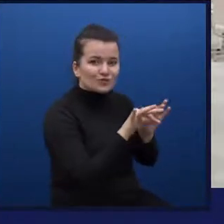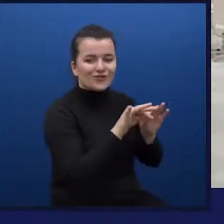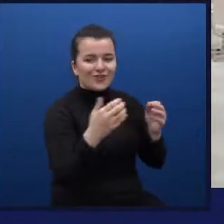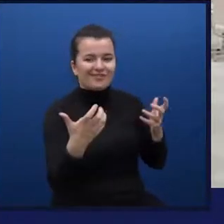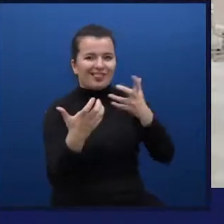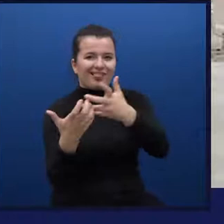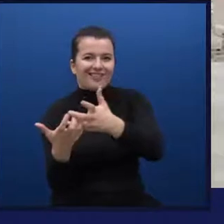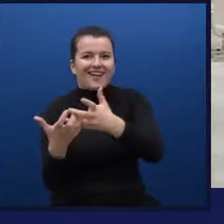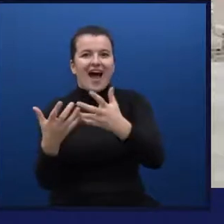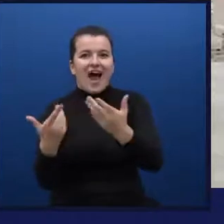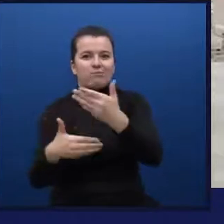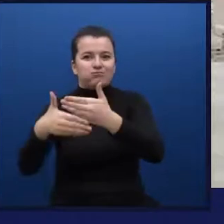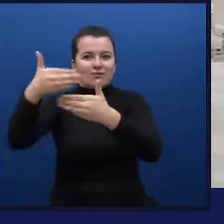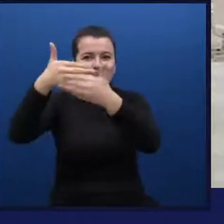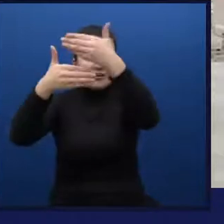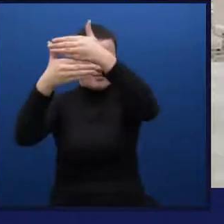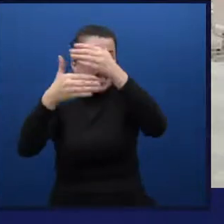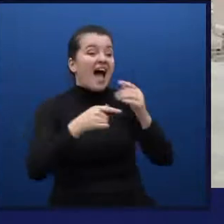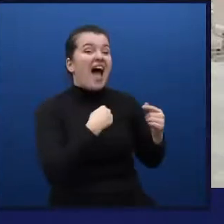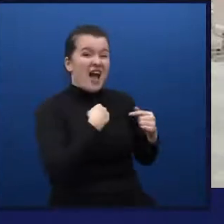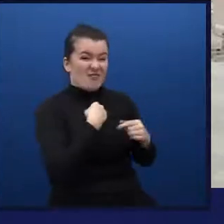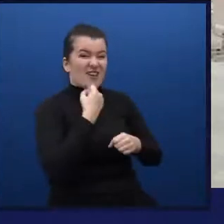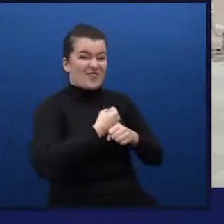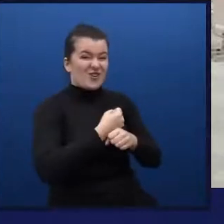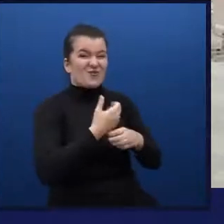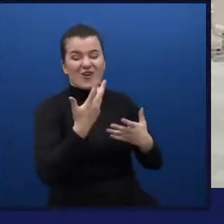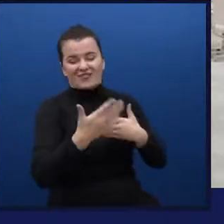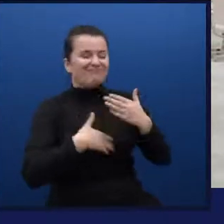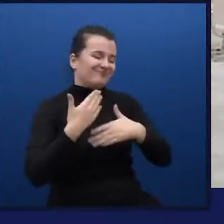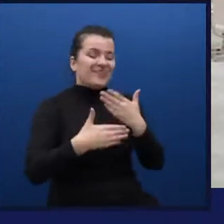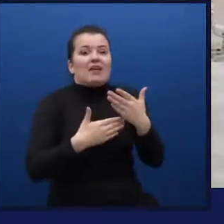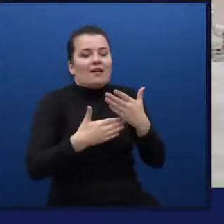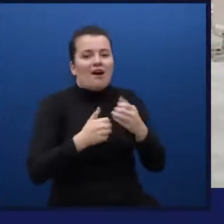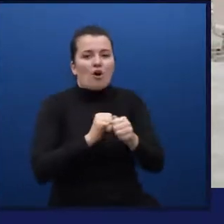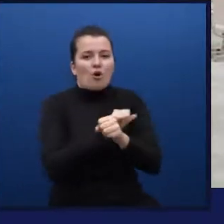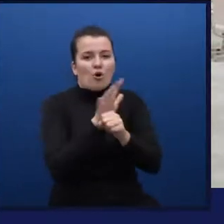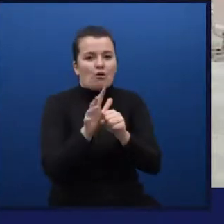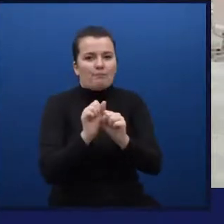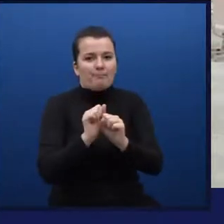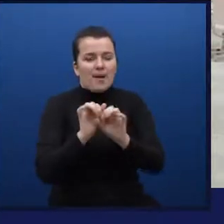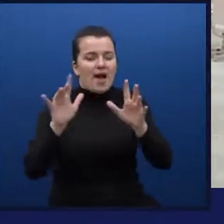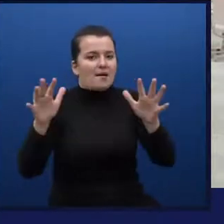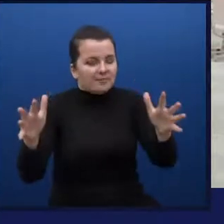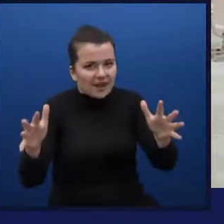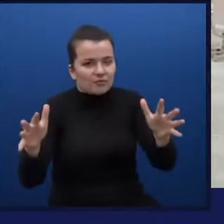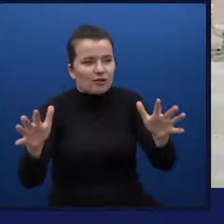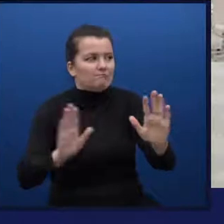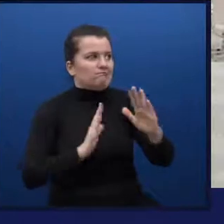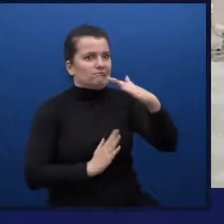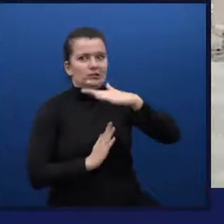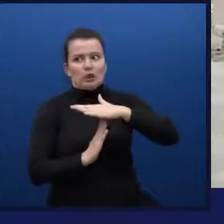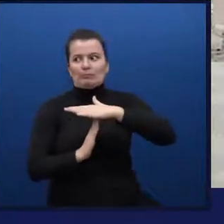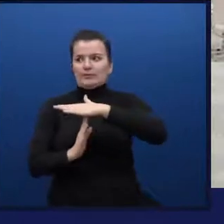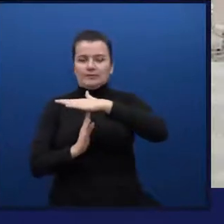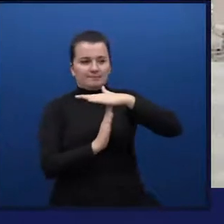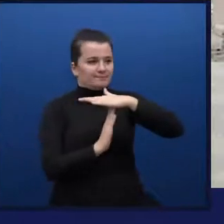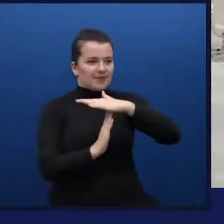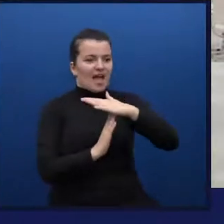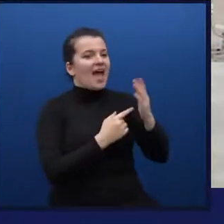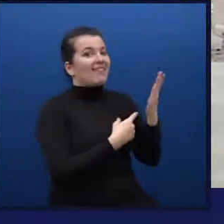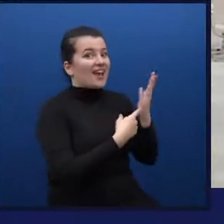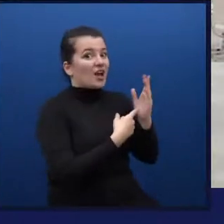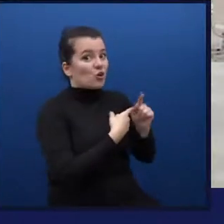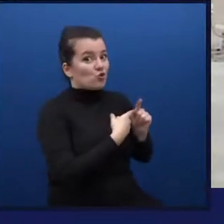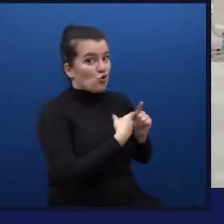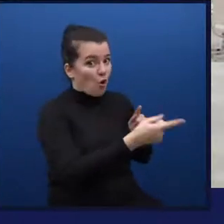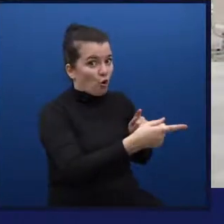that, the pandemic hits and things start to change a little bit. And then we start asking ourselves, oh, actually, the technologies that we're using and the solution that